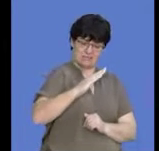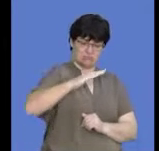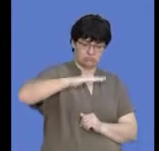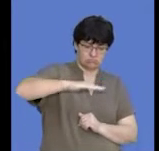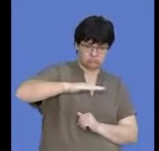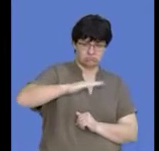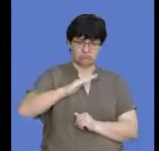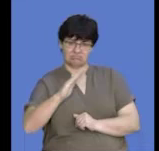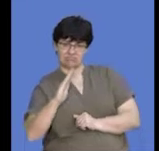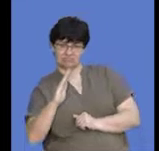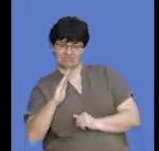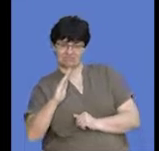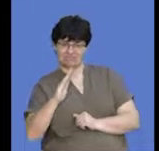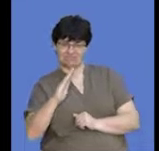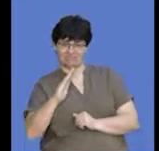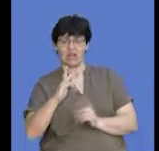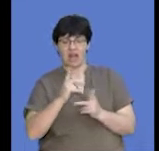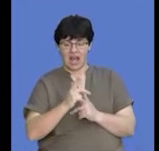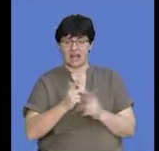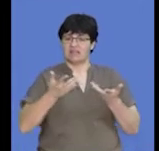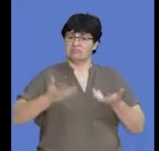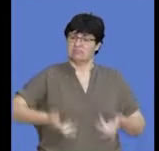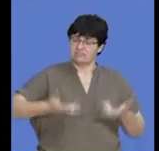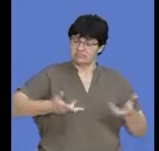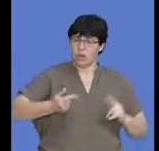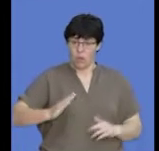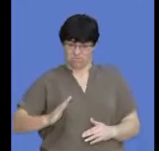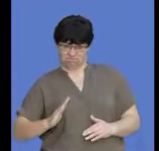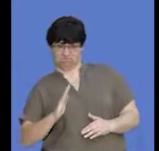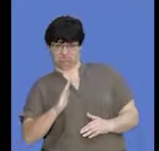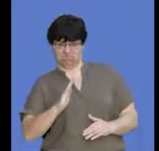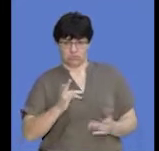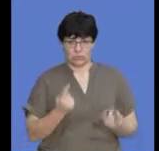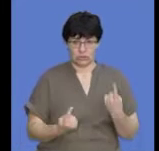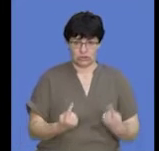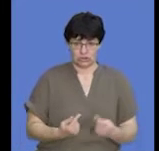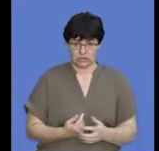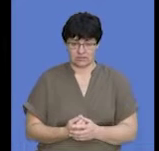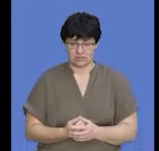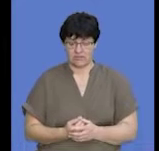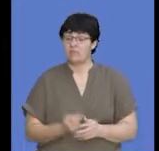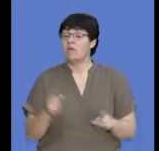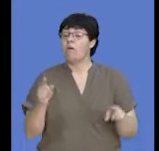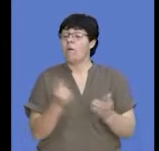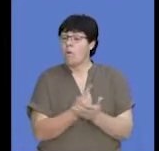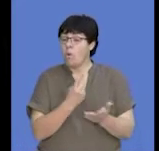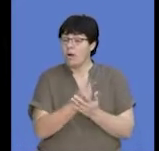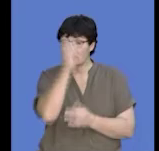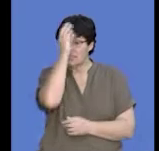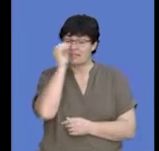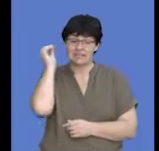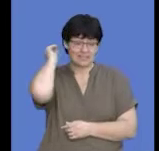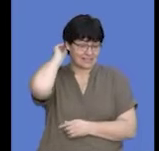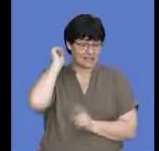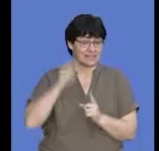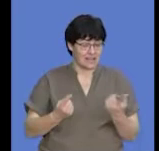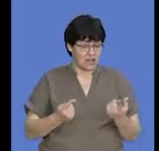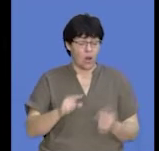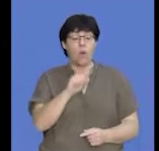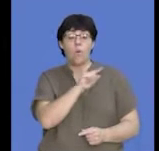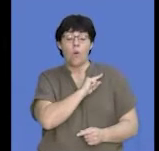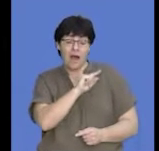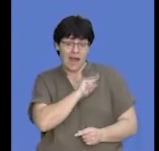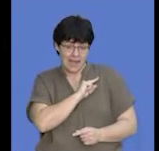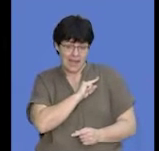how steep or how gentle the slope is. So, always remember the exception. Due to